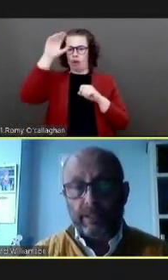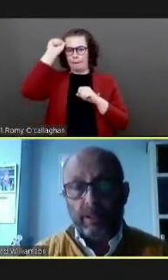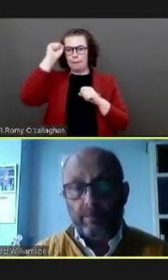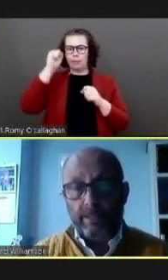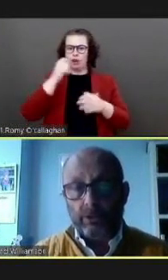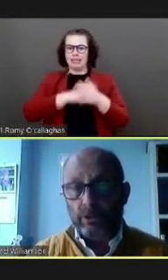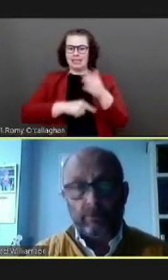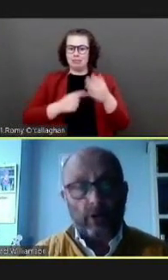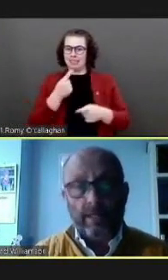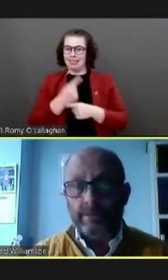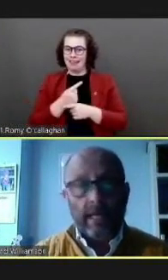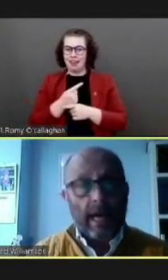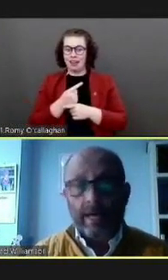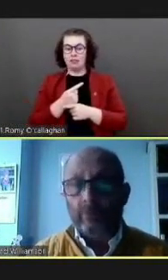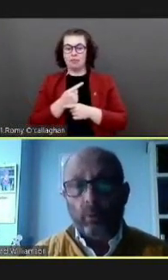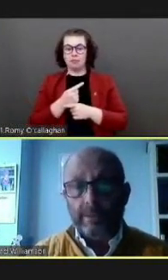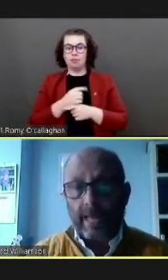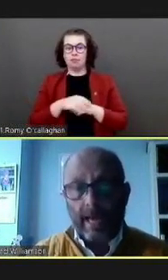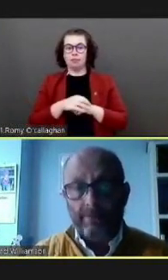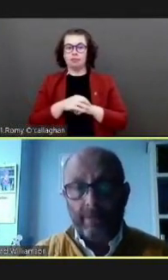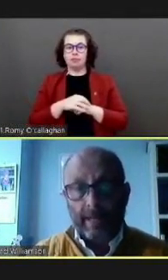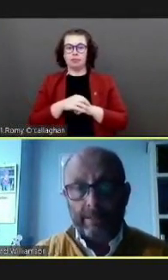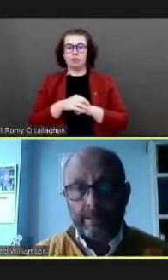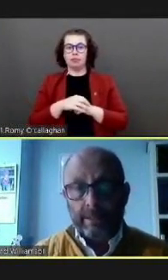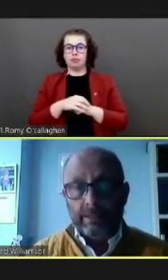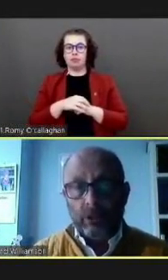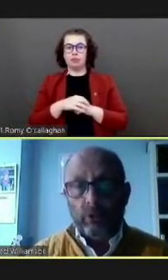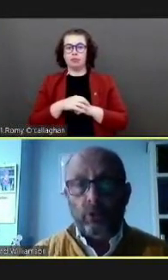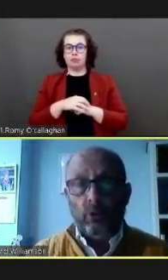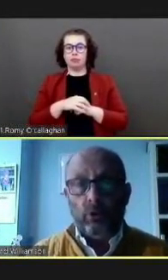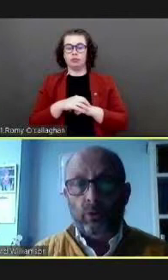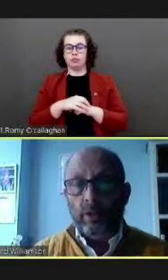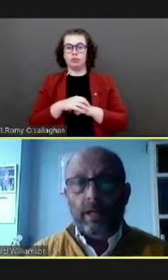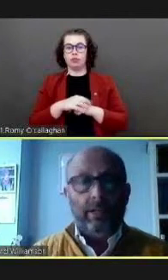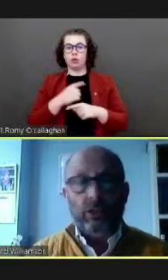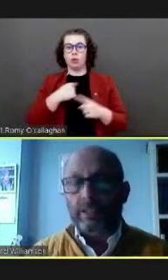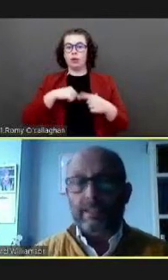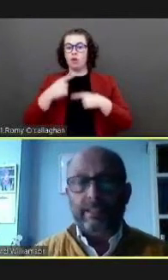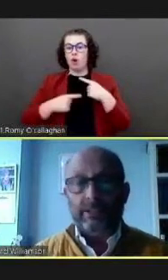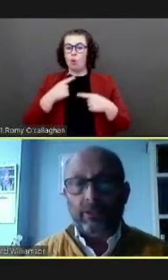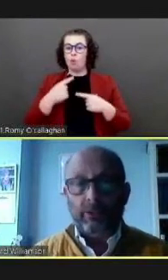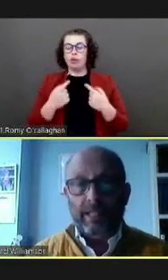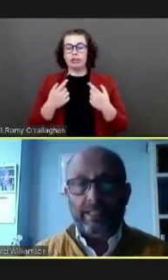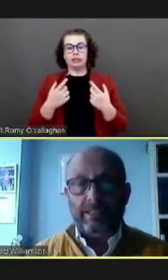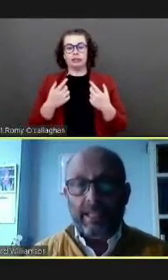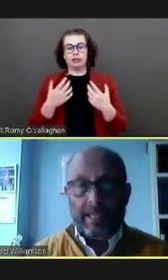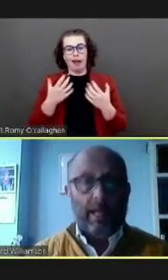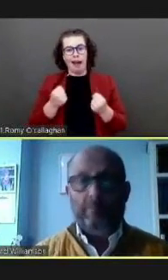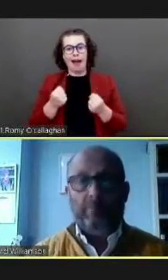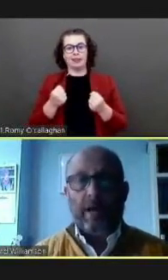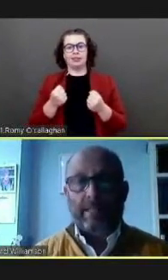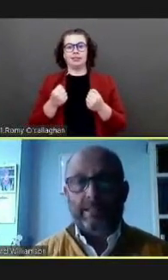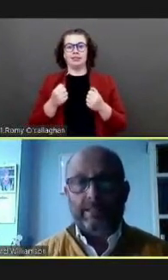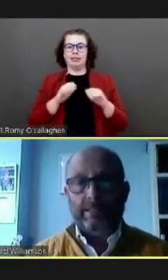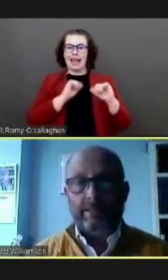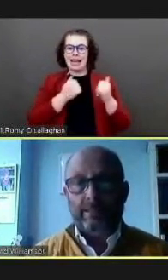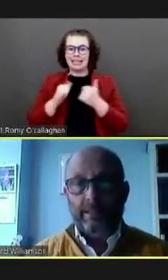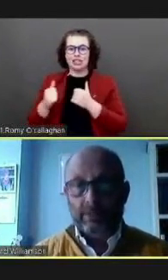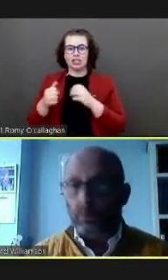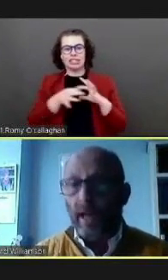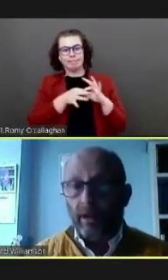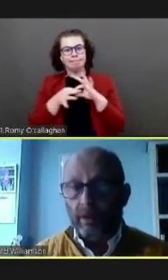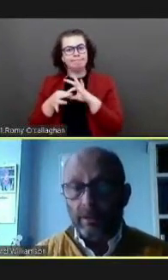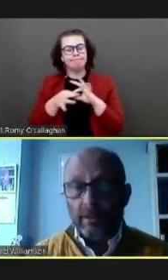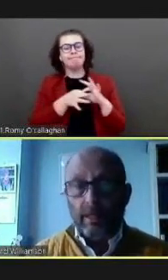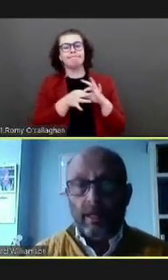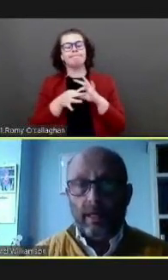in professional administrative grades and have always had that. So you're adjusting to those things in practice